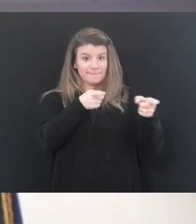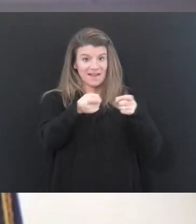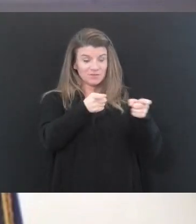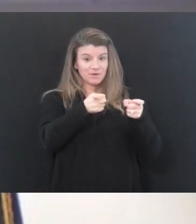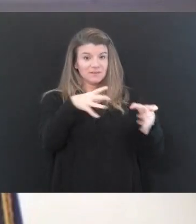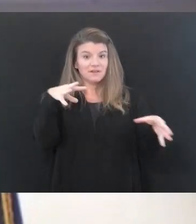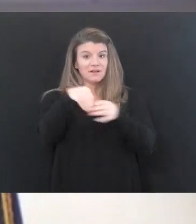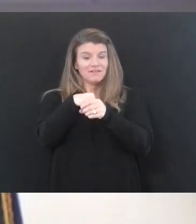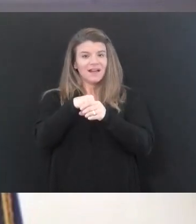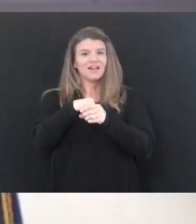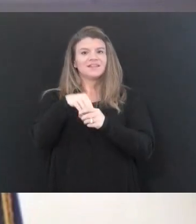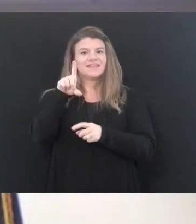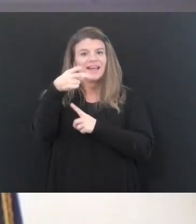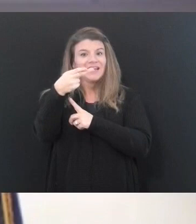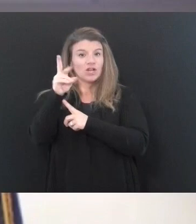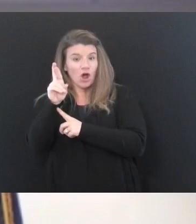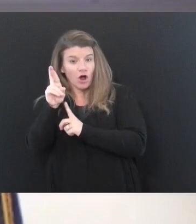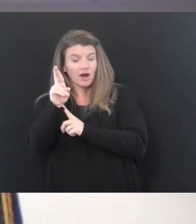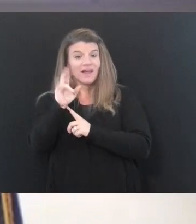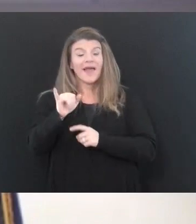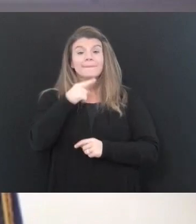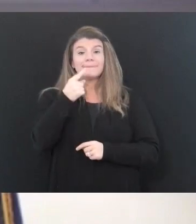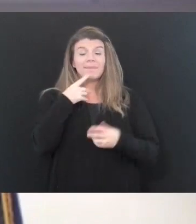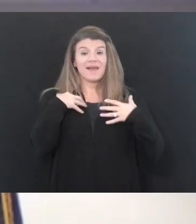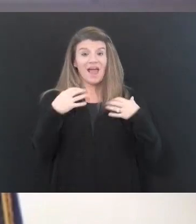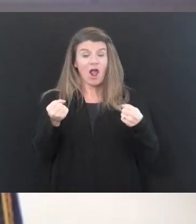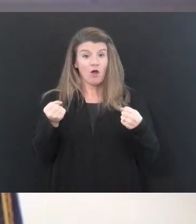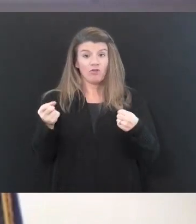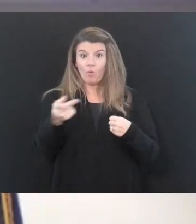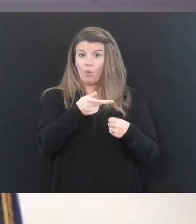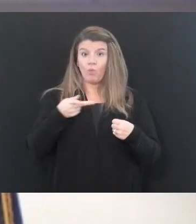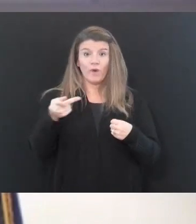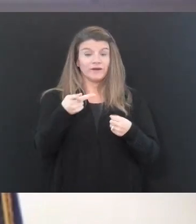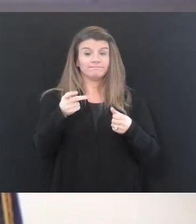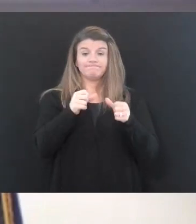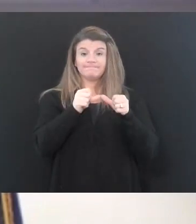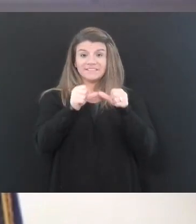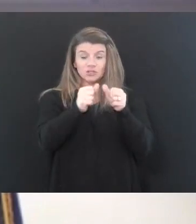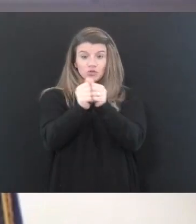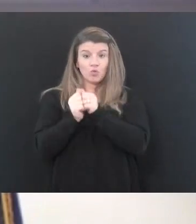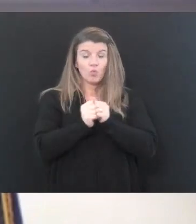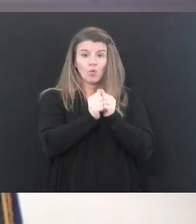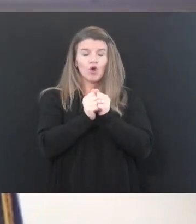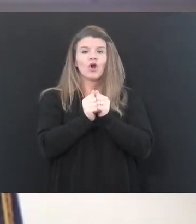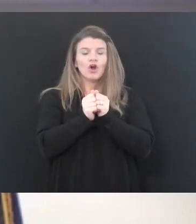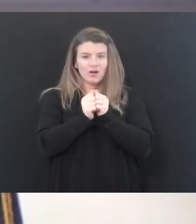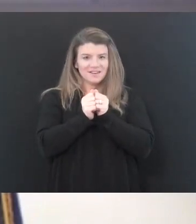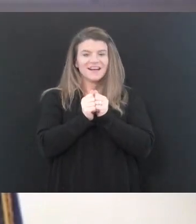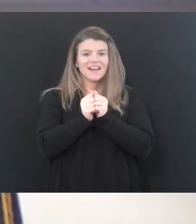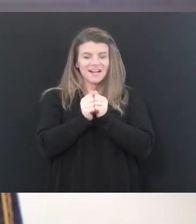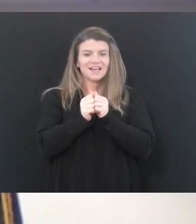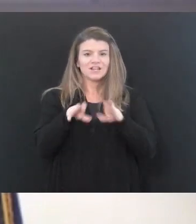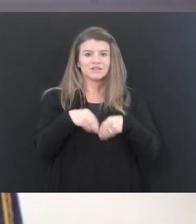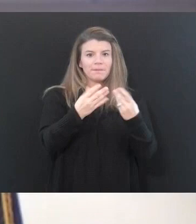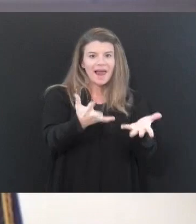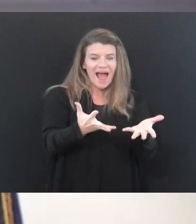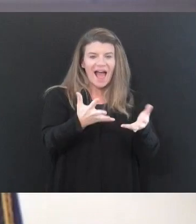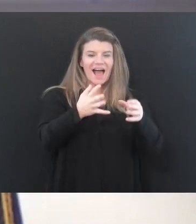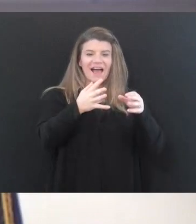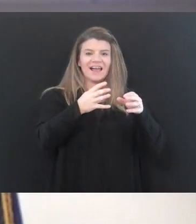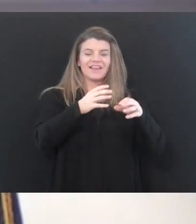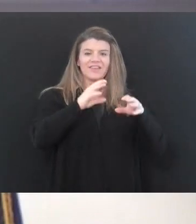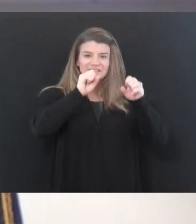human resources, we have public health. We continue to work to supply through both the emergency management systems at the